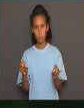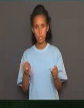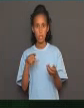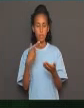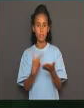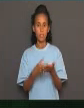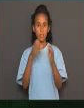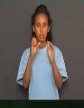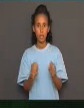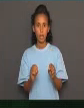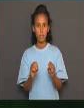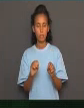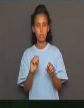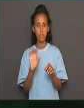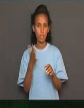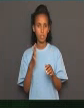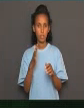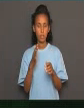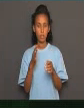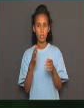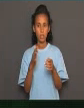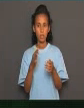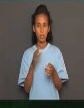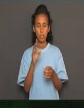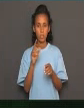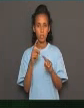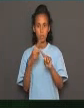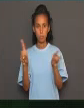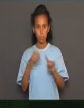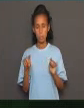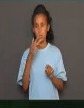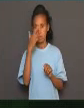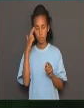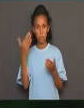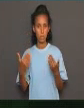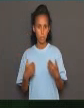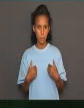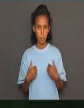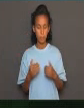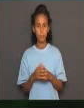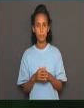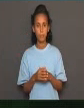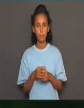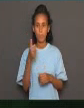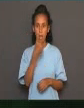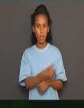kilometer. This can likely be attributed to several factors.